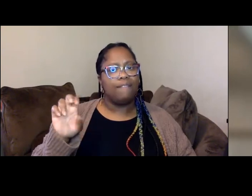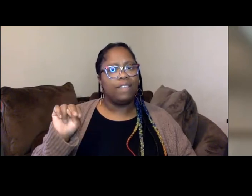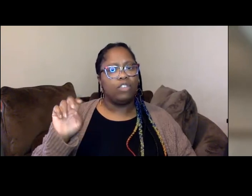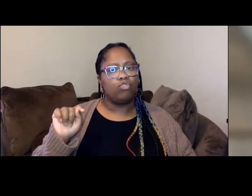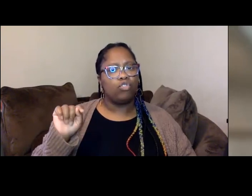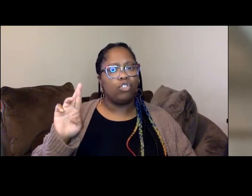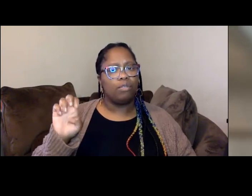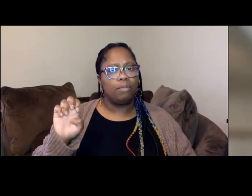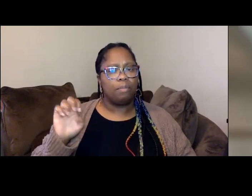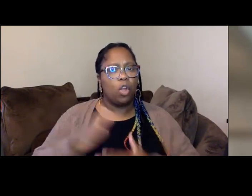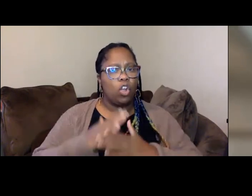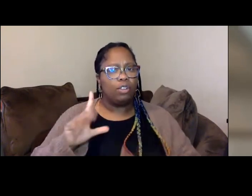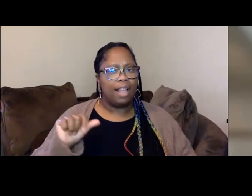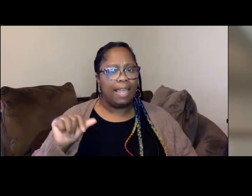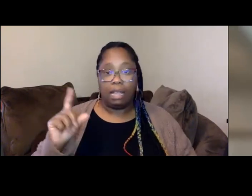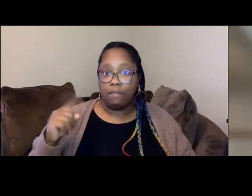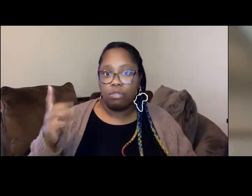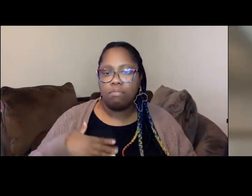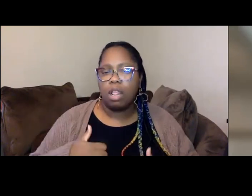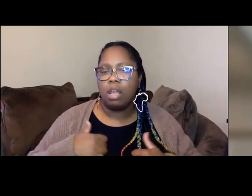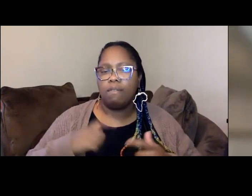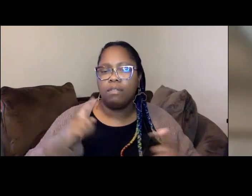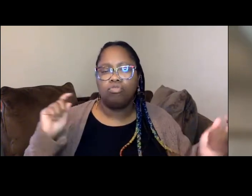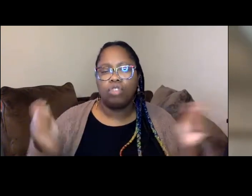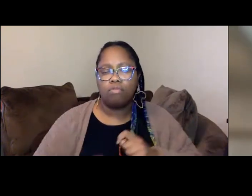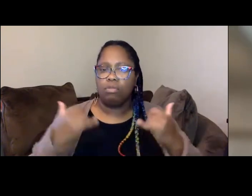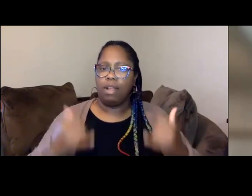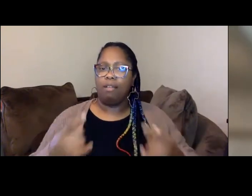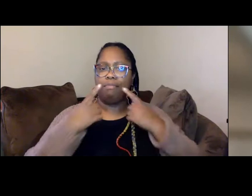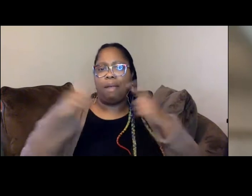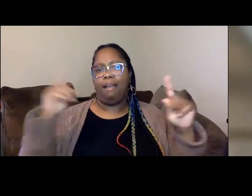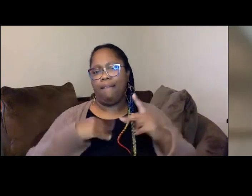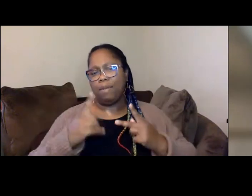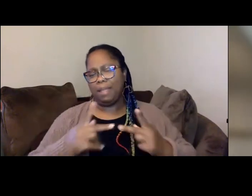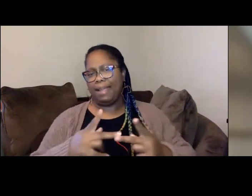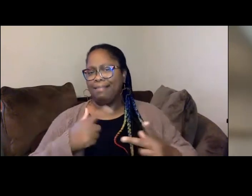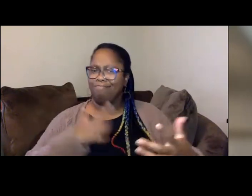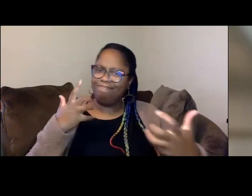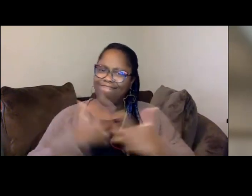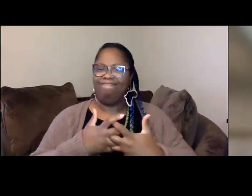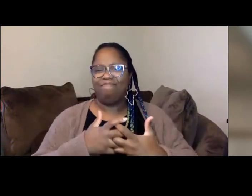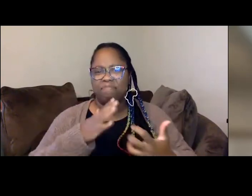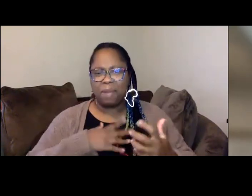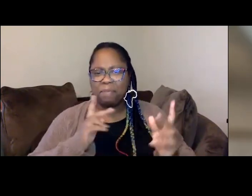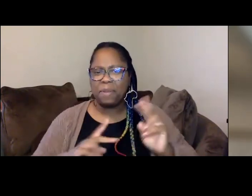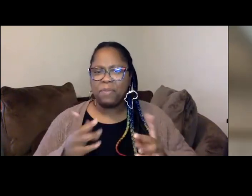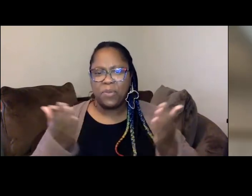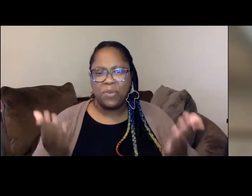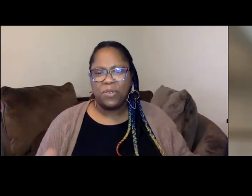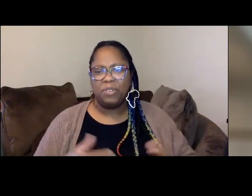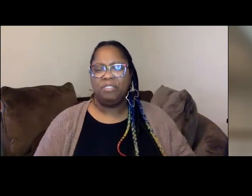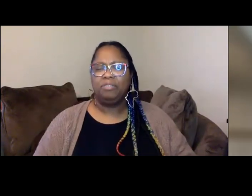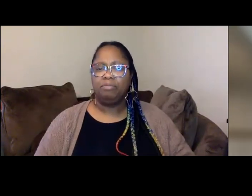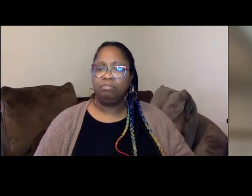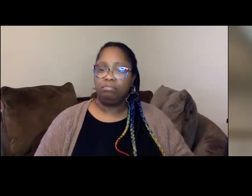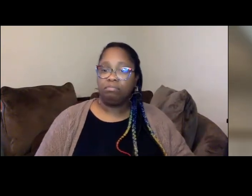has been changed ever since, right? And so now I have a place, right? I feel like I found my people, and every issue that